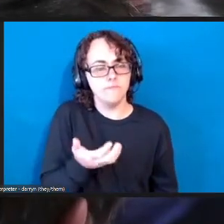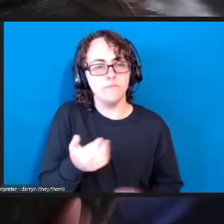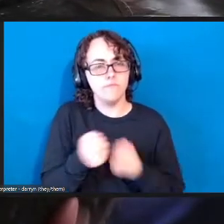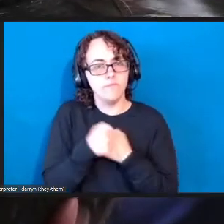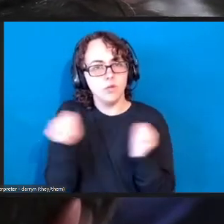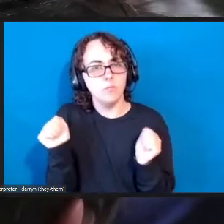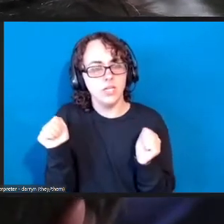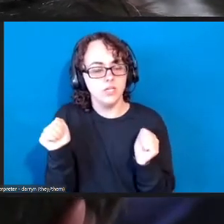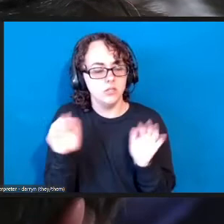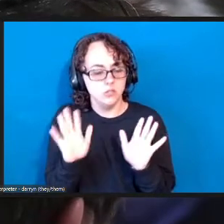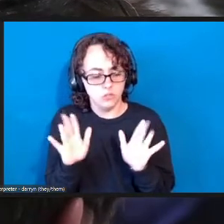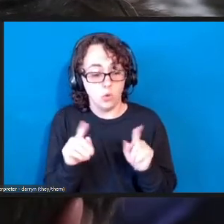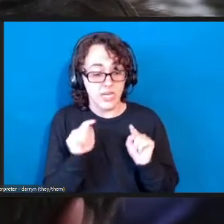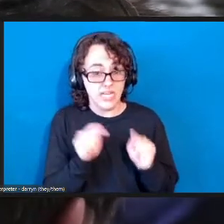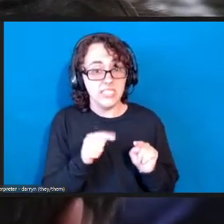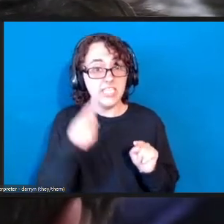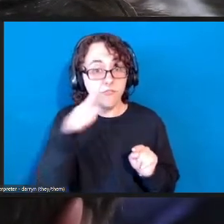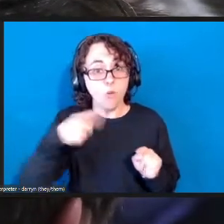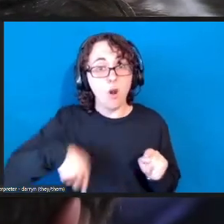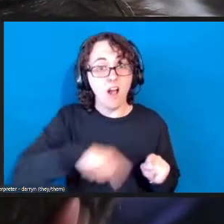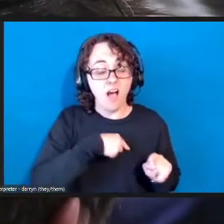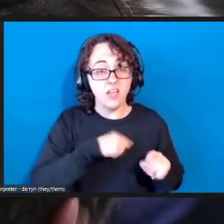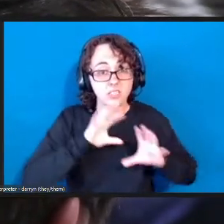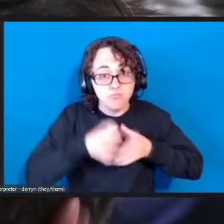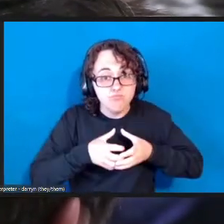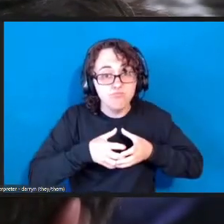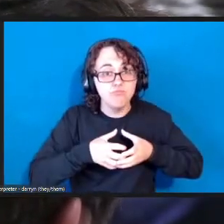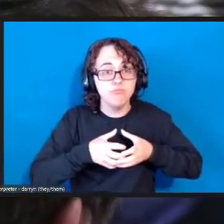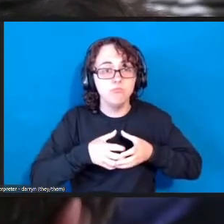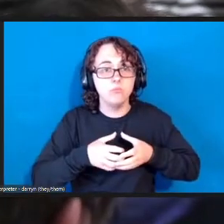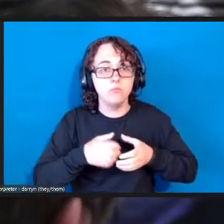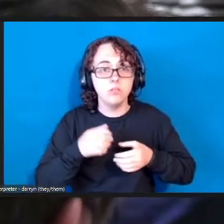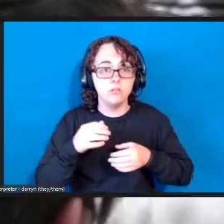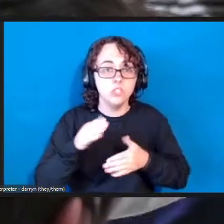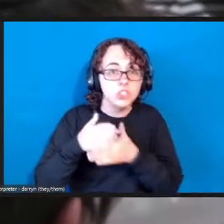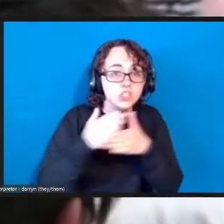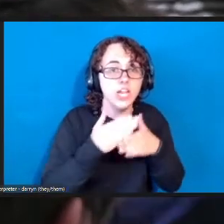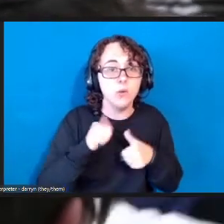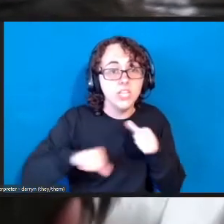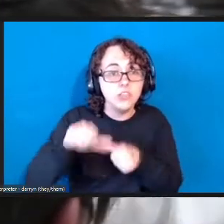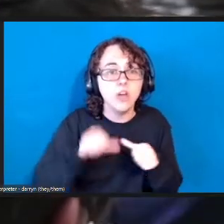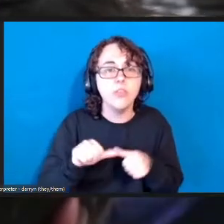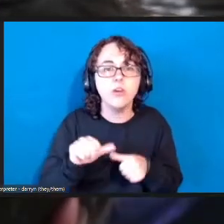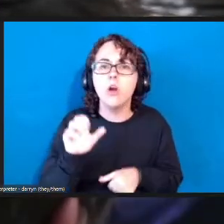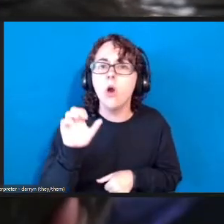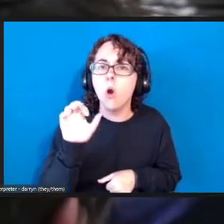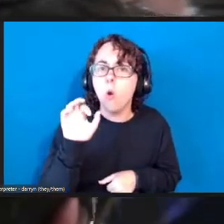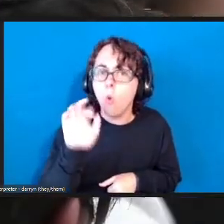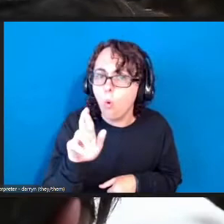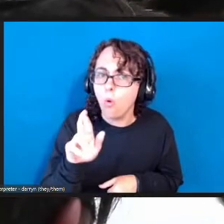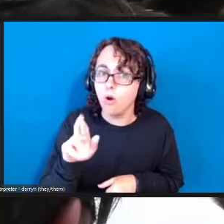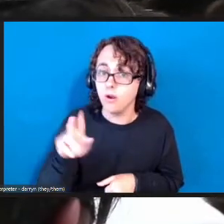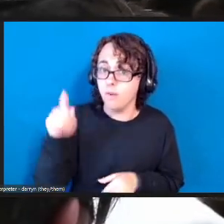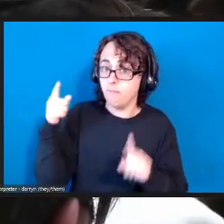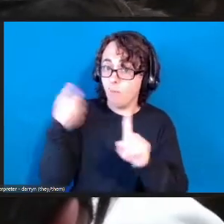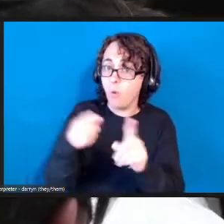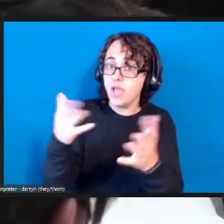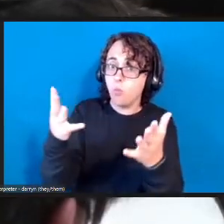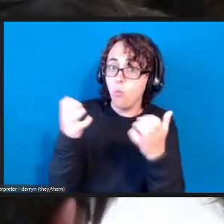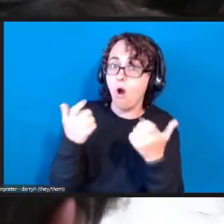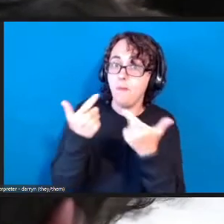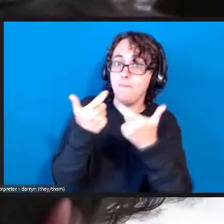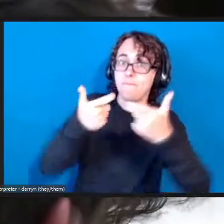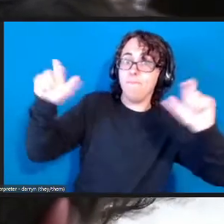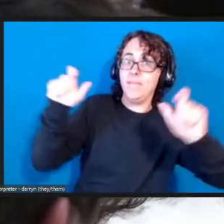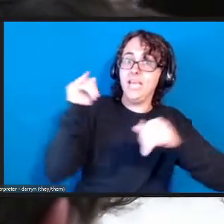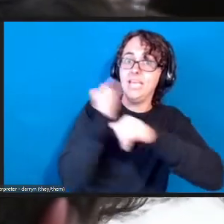queer community versus other folks from larger institutions seeing our shit and like taking notes, because some